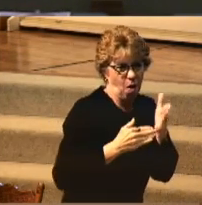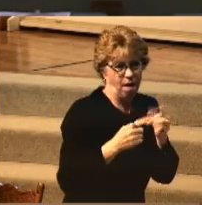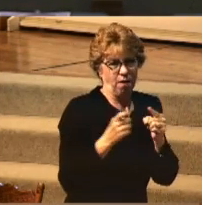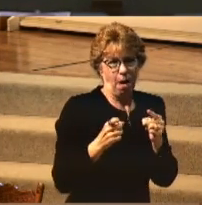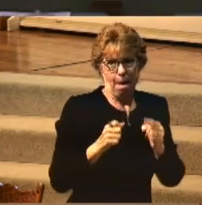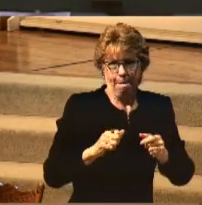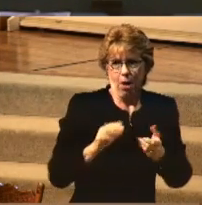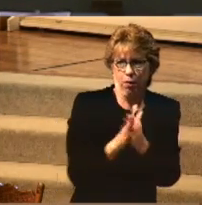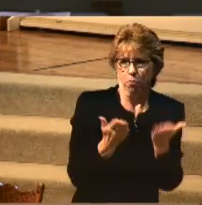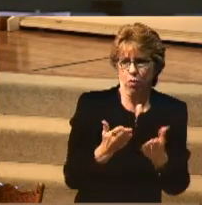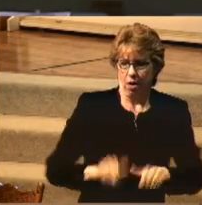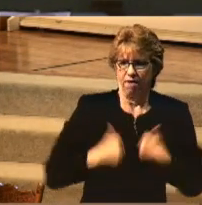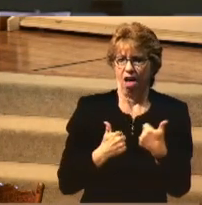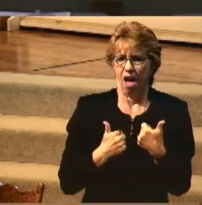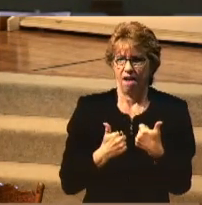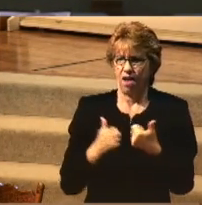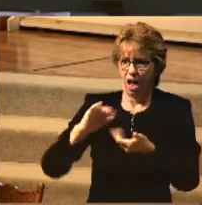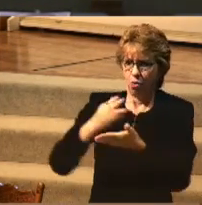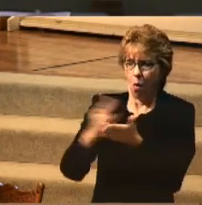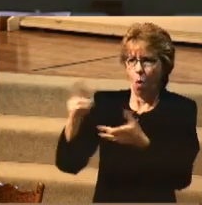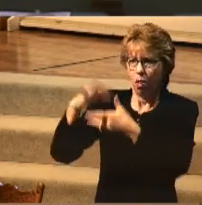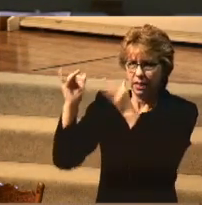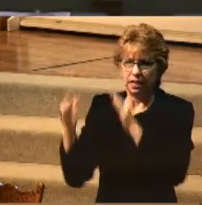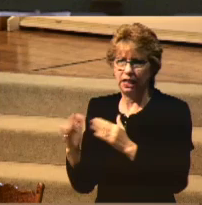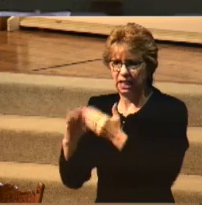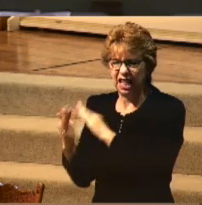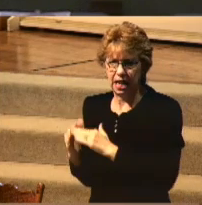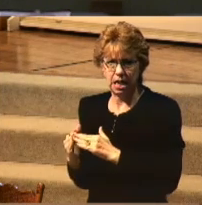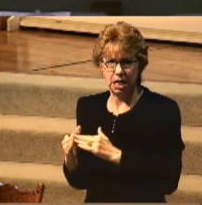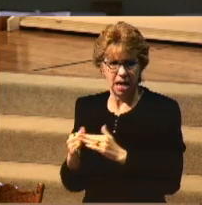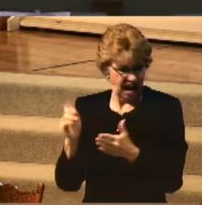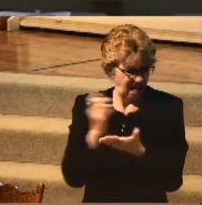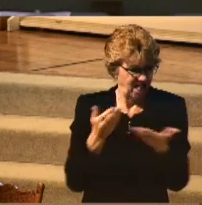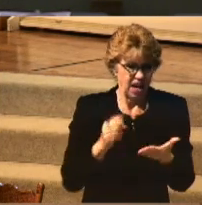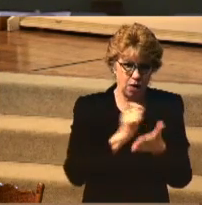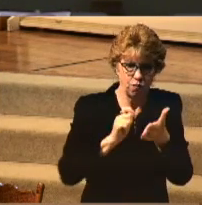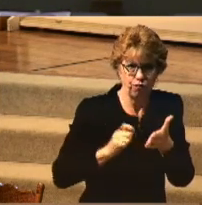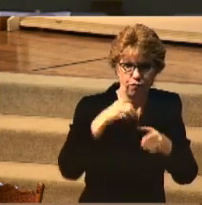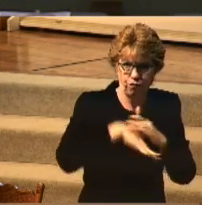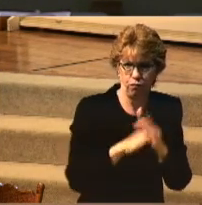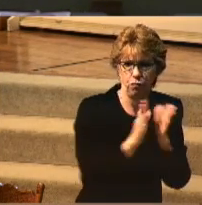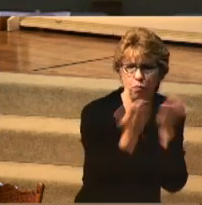and out of the holy city and from the things which are written in this book."